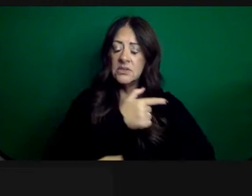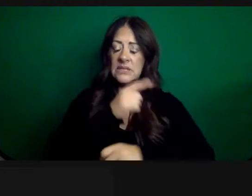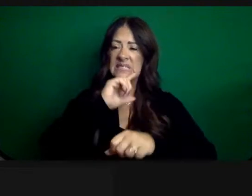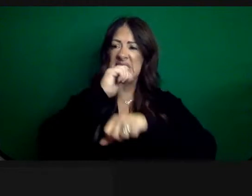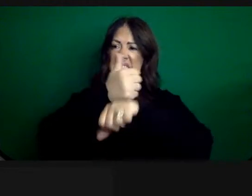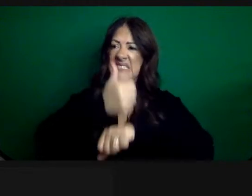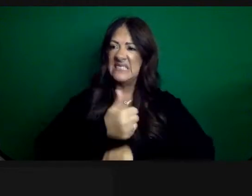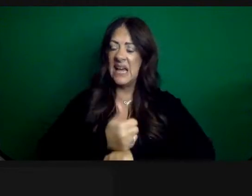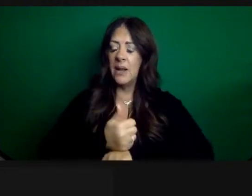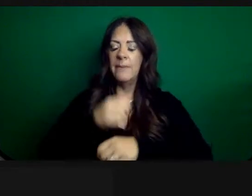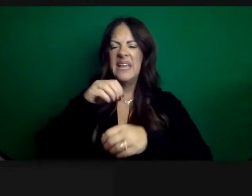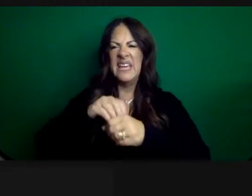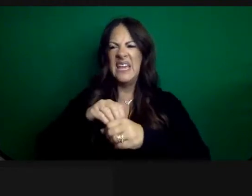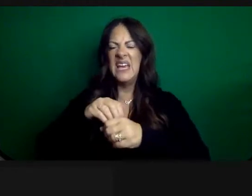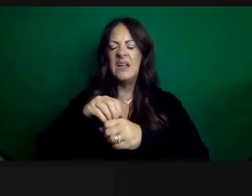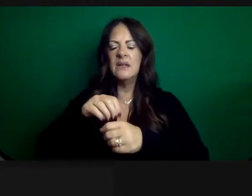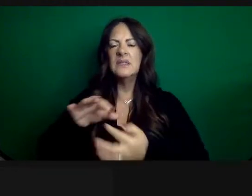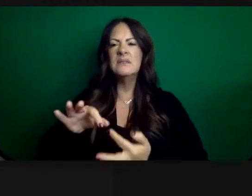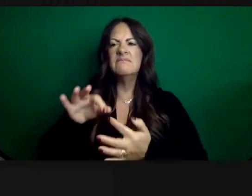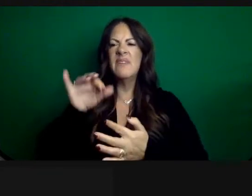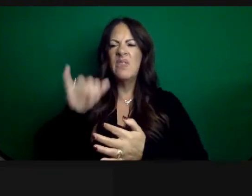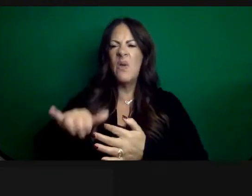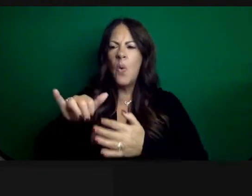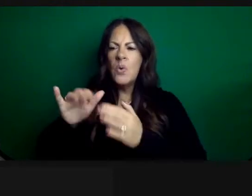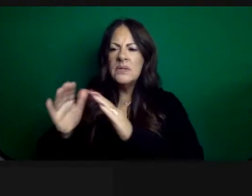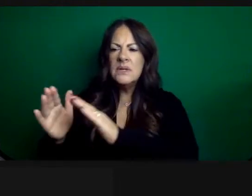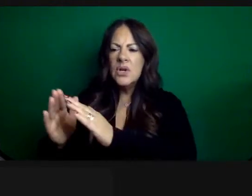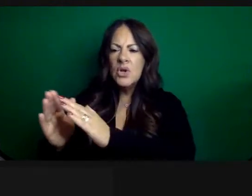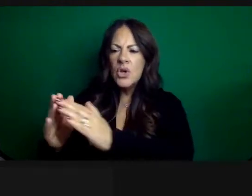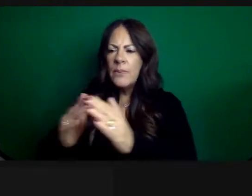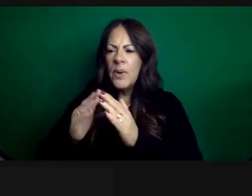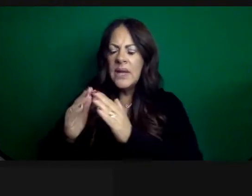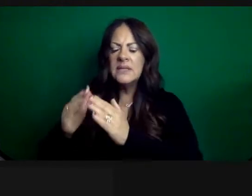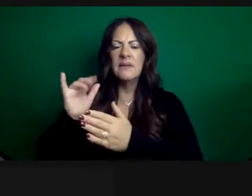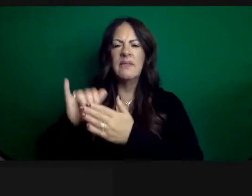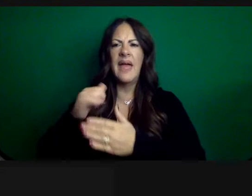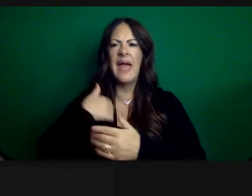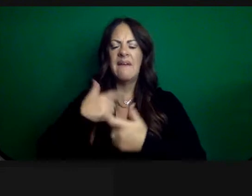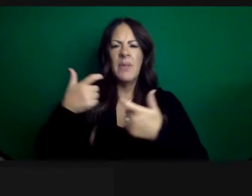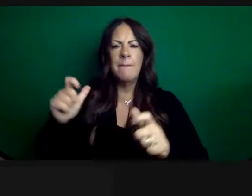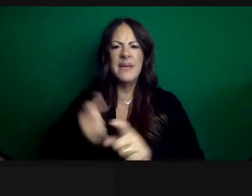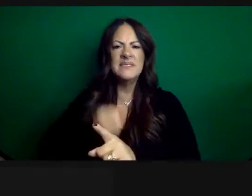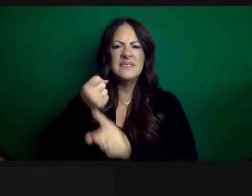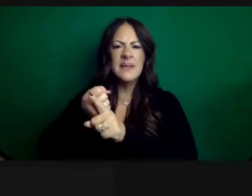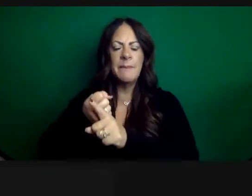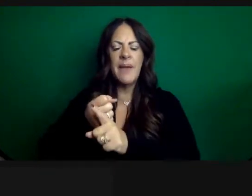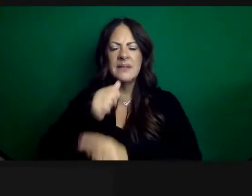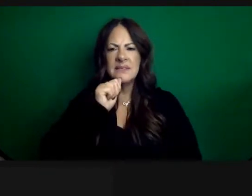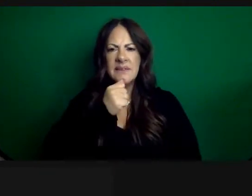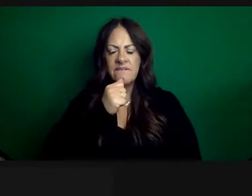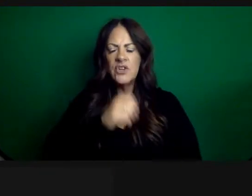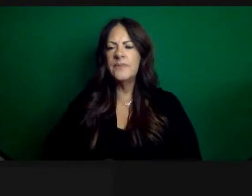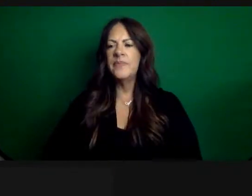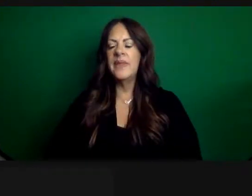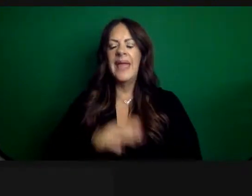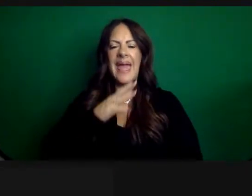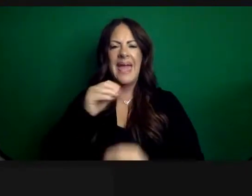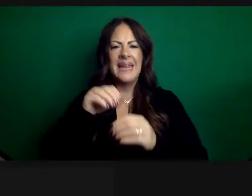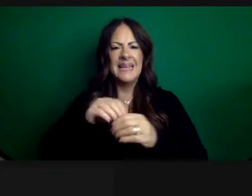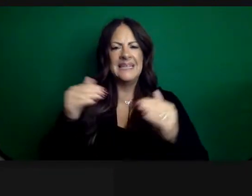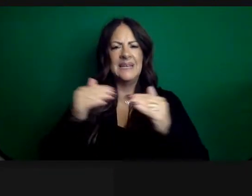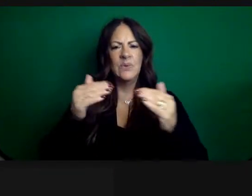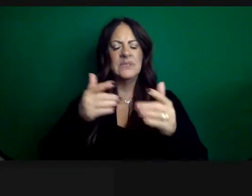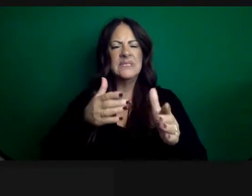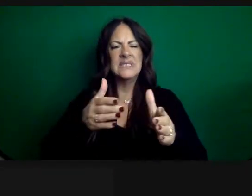the hardest hit communities? How do we work with providers who are doing things successfully and in a speedy way